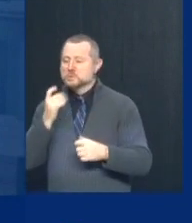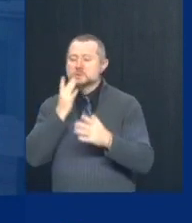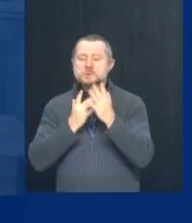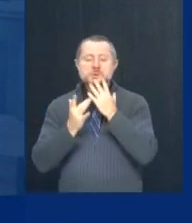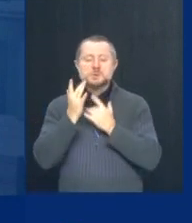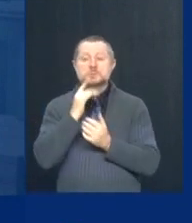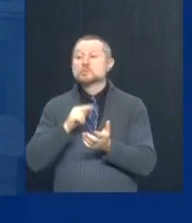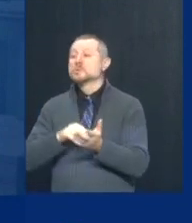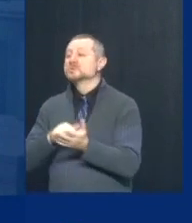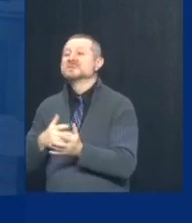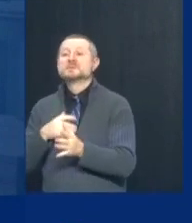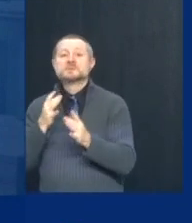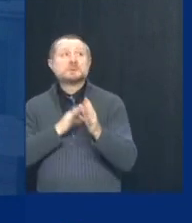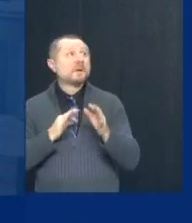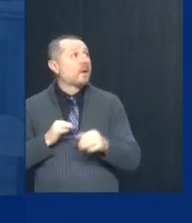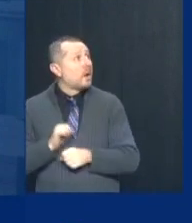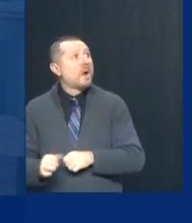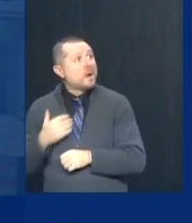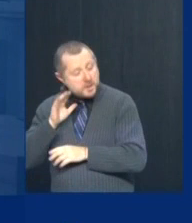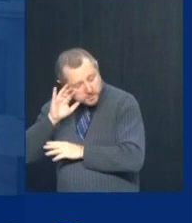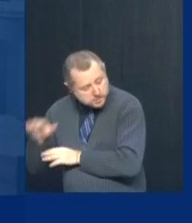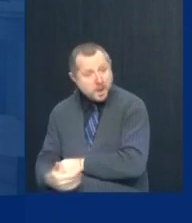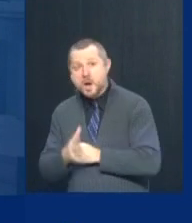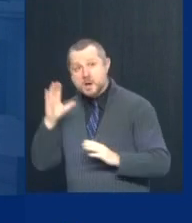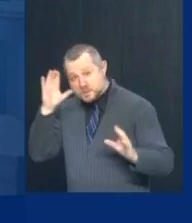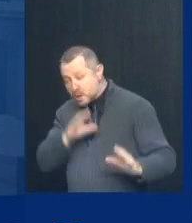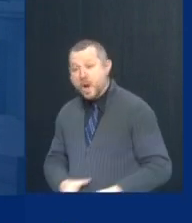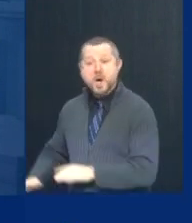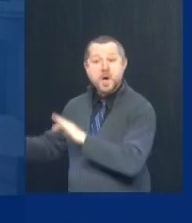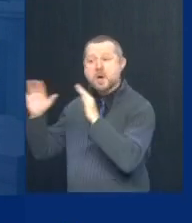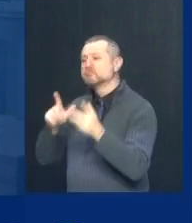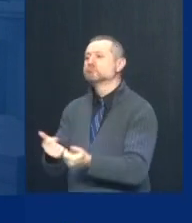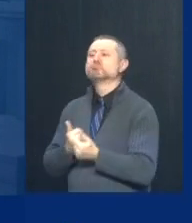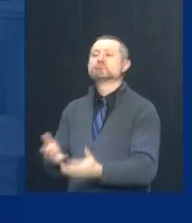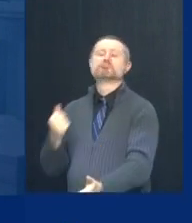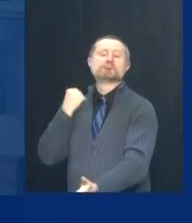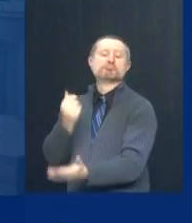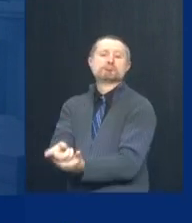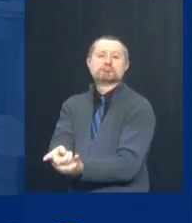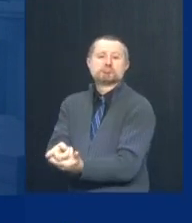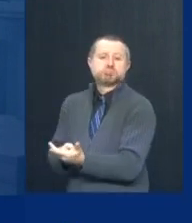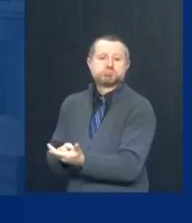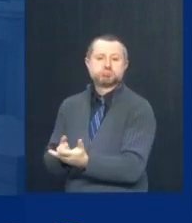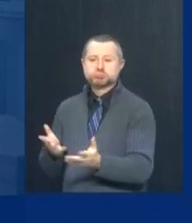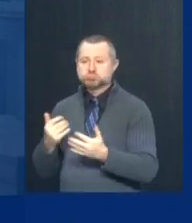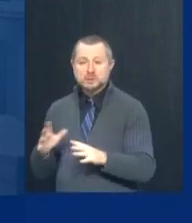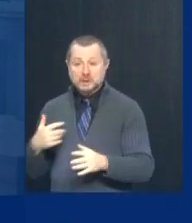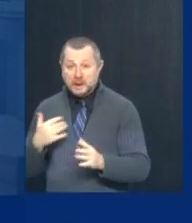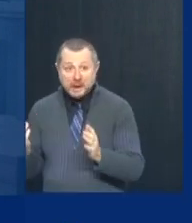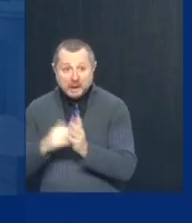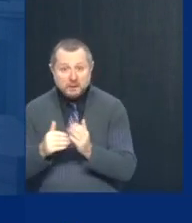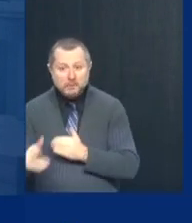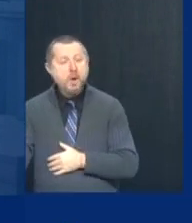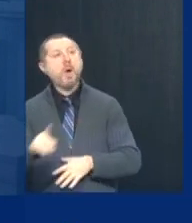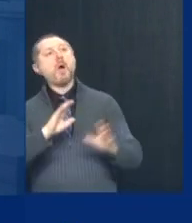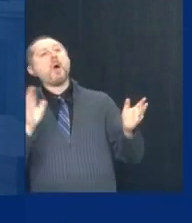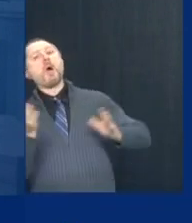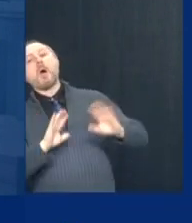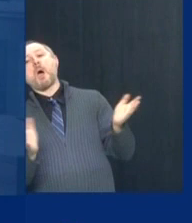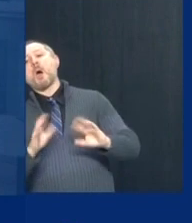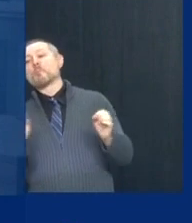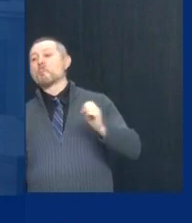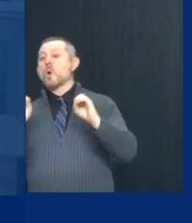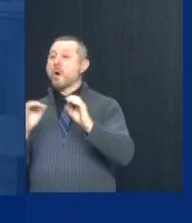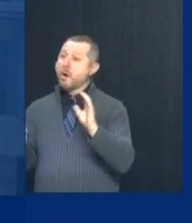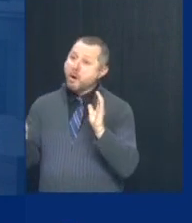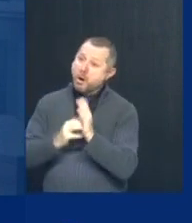exhausted after a while. They've had a horrendous year. To now go through this again with emergency rooms and a